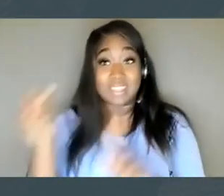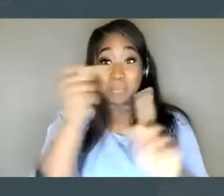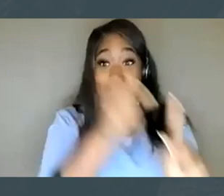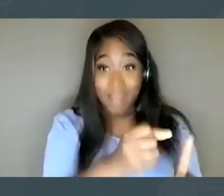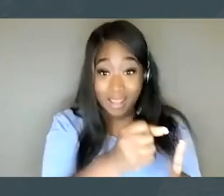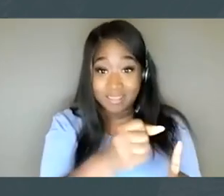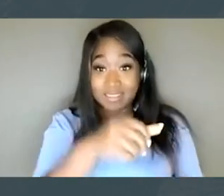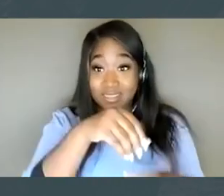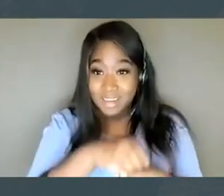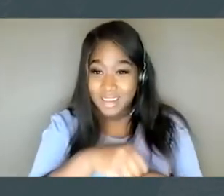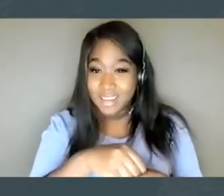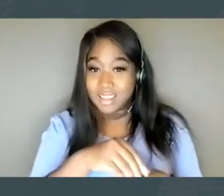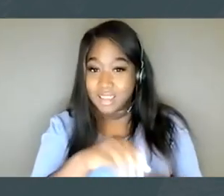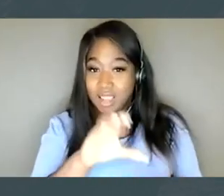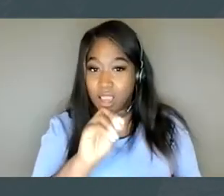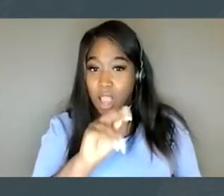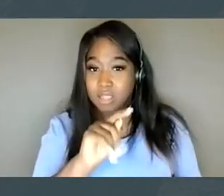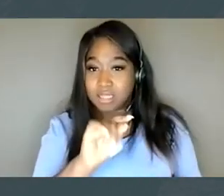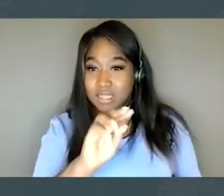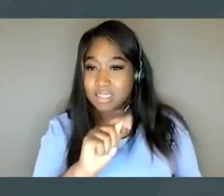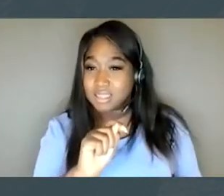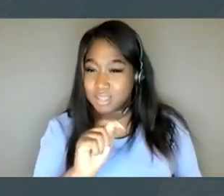so who was not impacted?